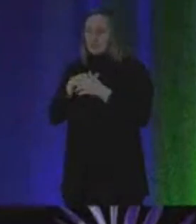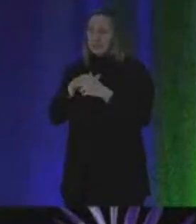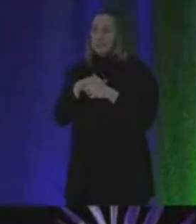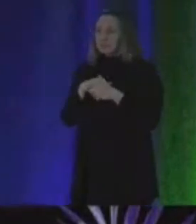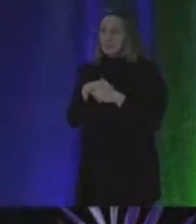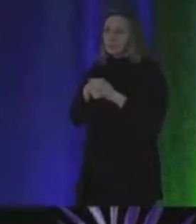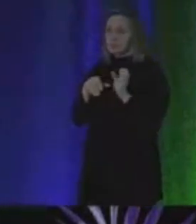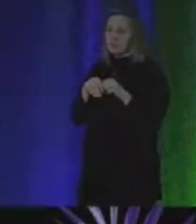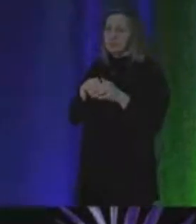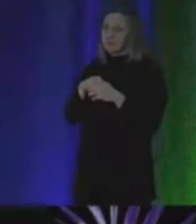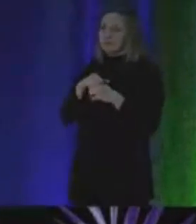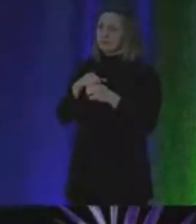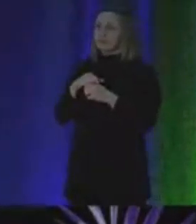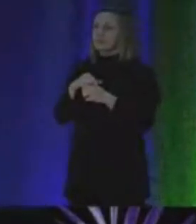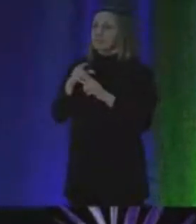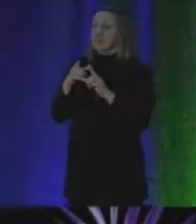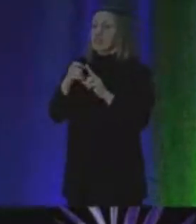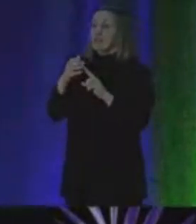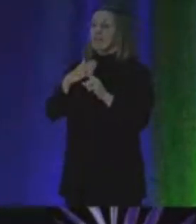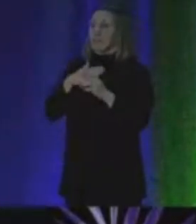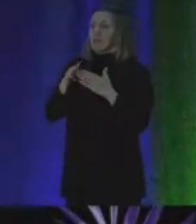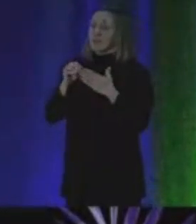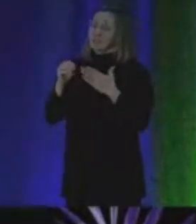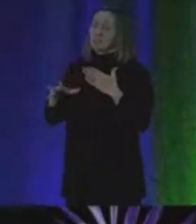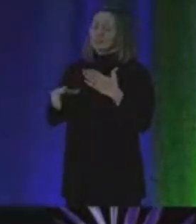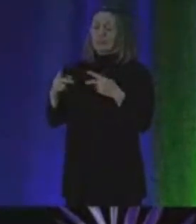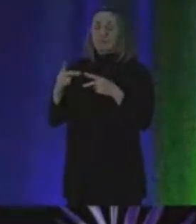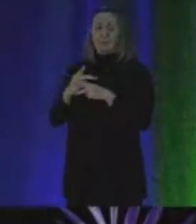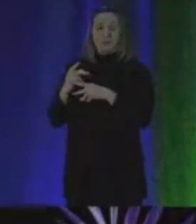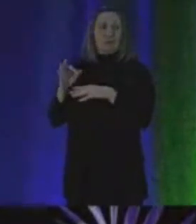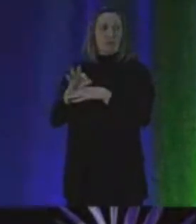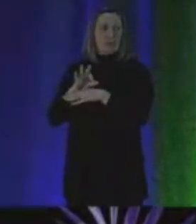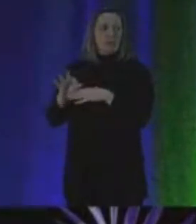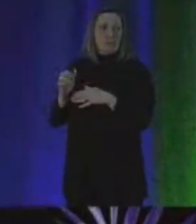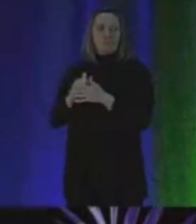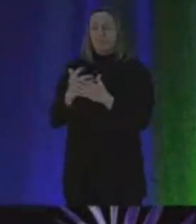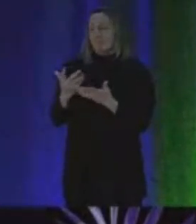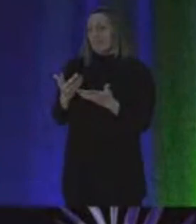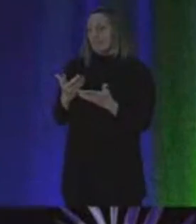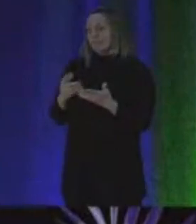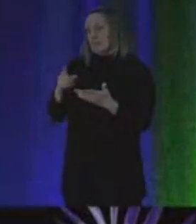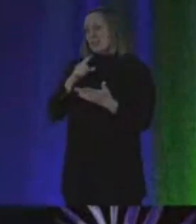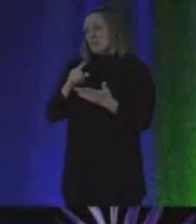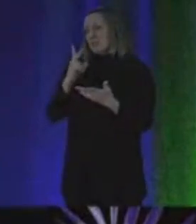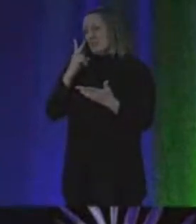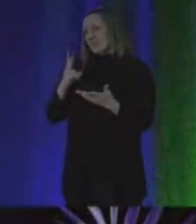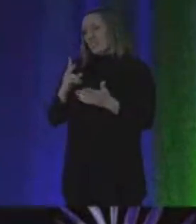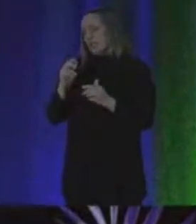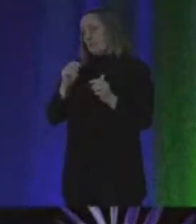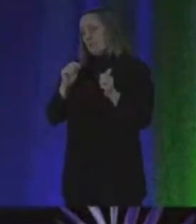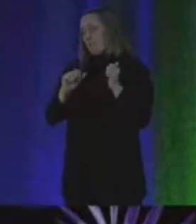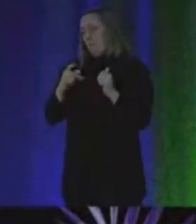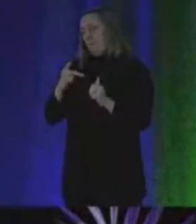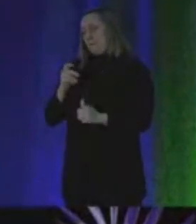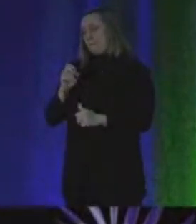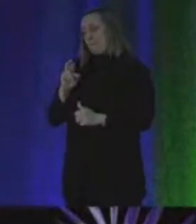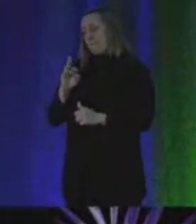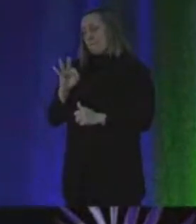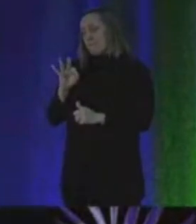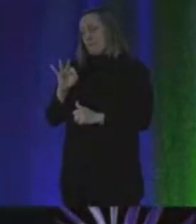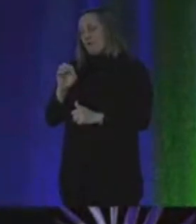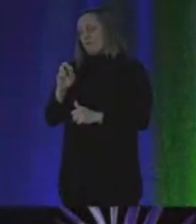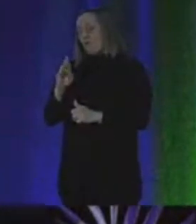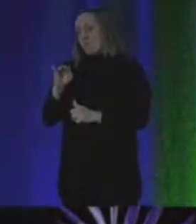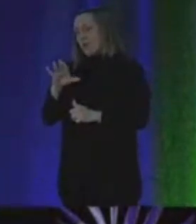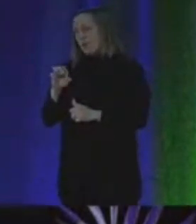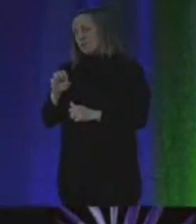Yeah. So for my expensive compute function here, I'm sure you've seen like performance.now or stuff